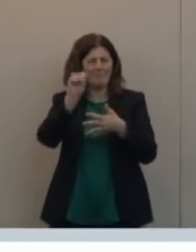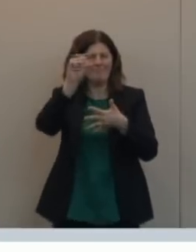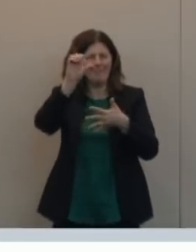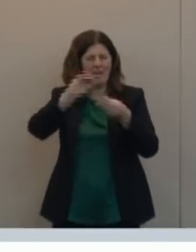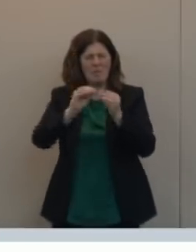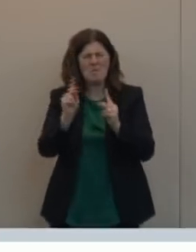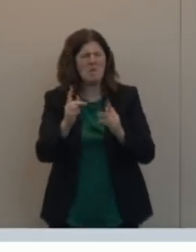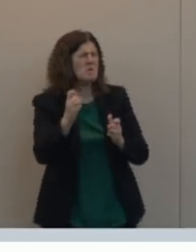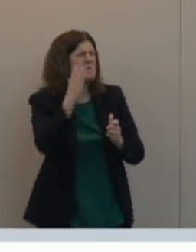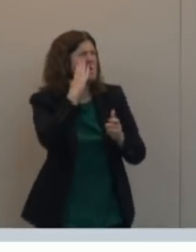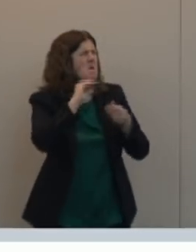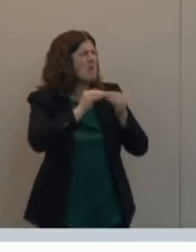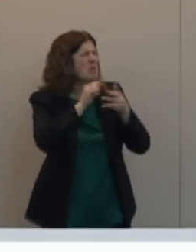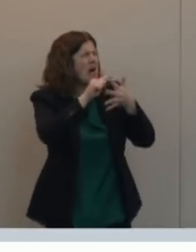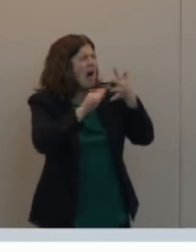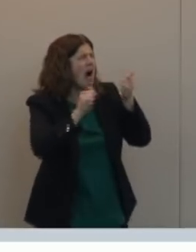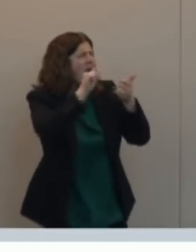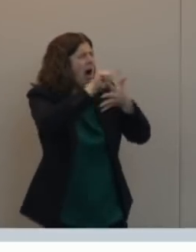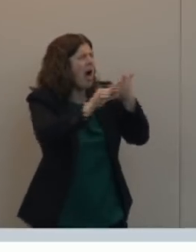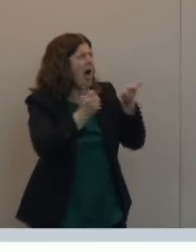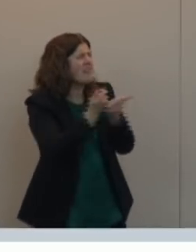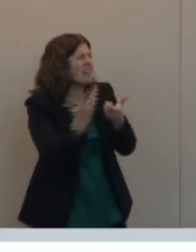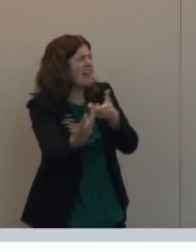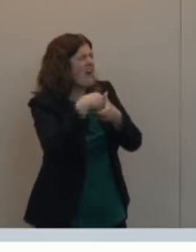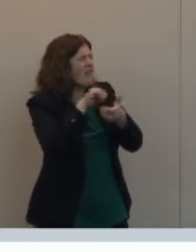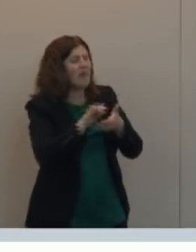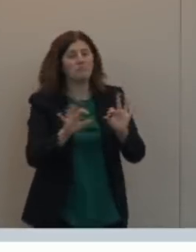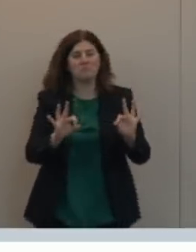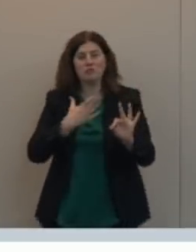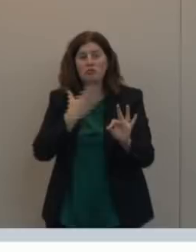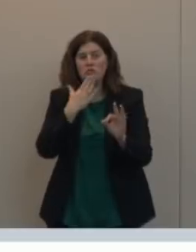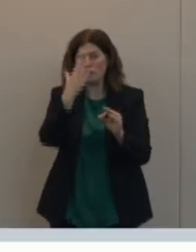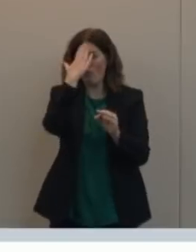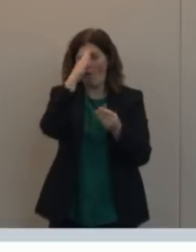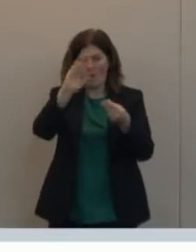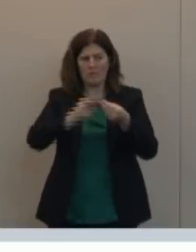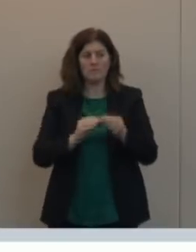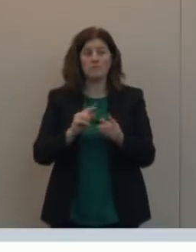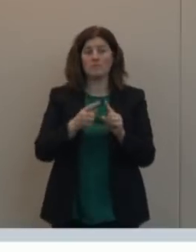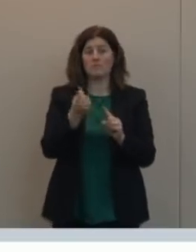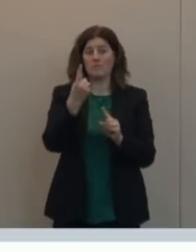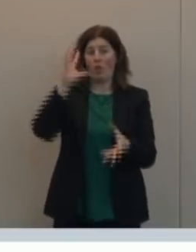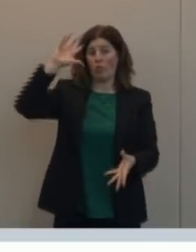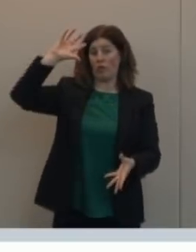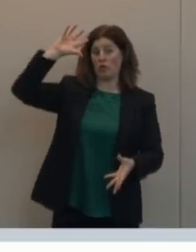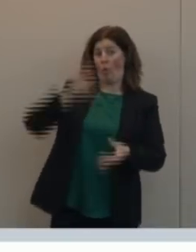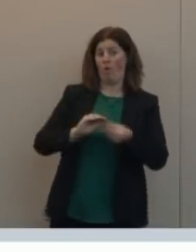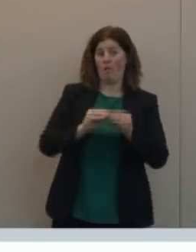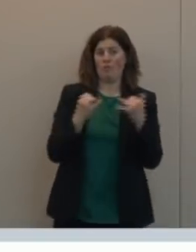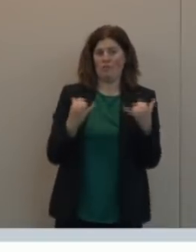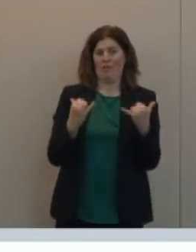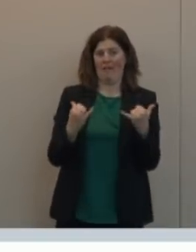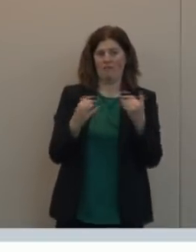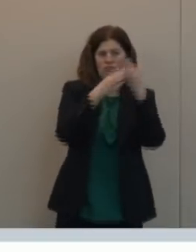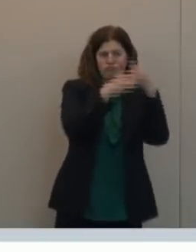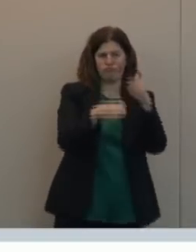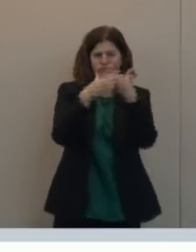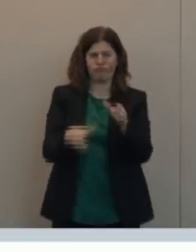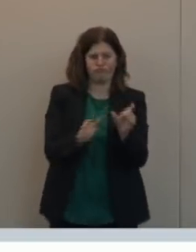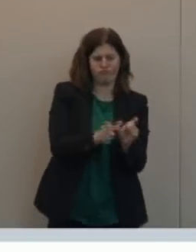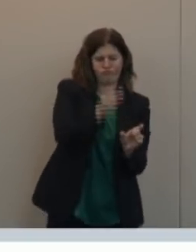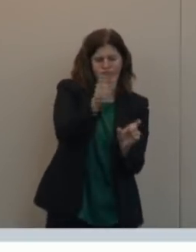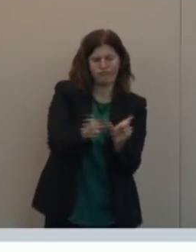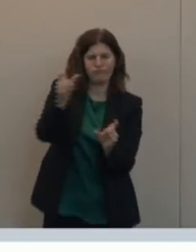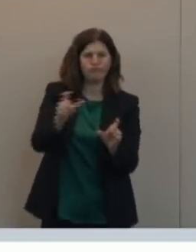people want to know all the numbers that go into that number, and that's great. And so here are the total number of cases as of today broken down by